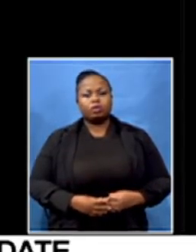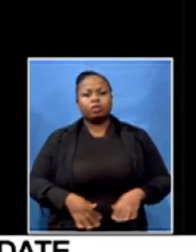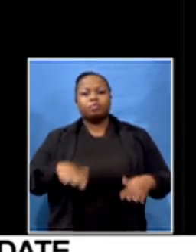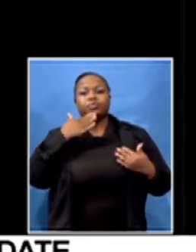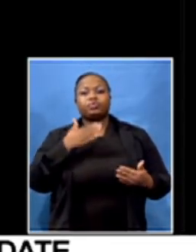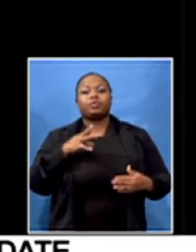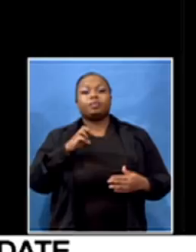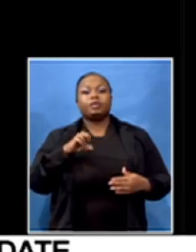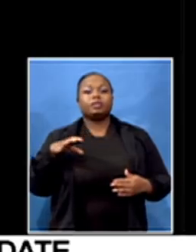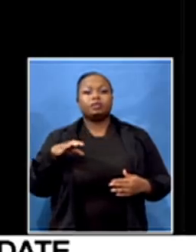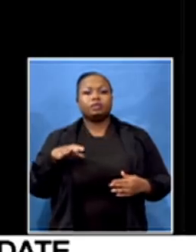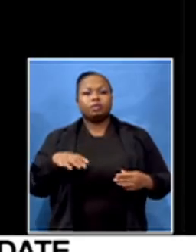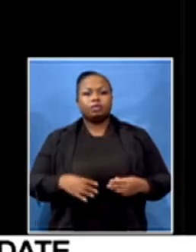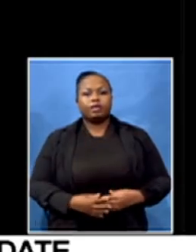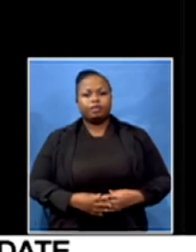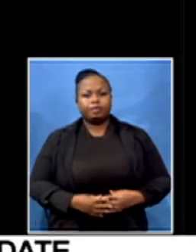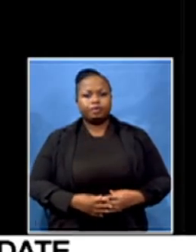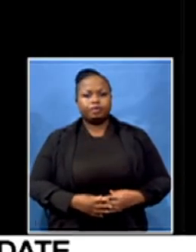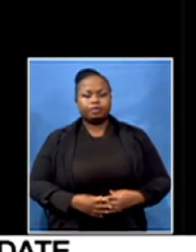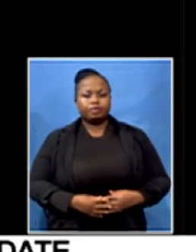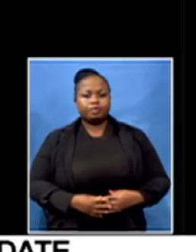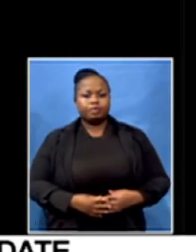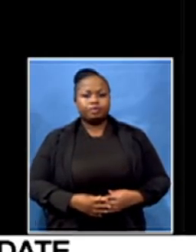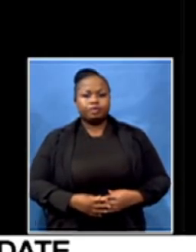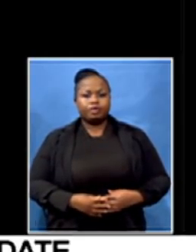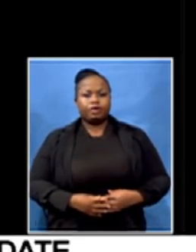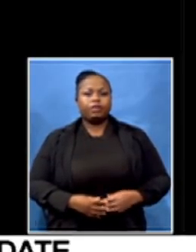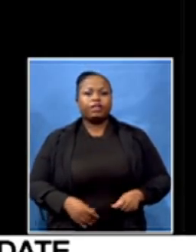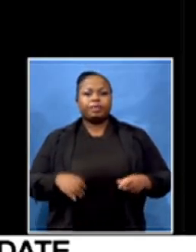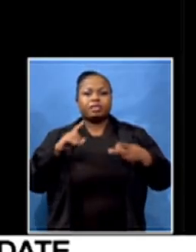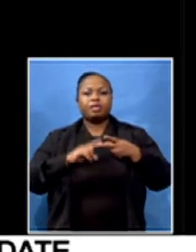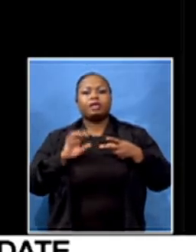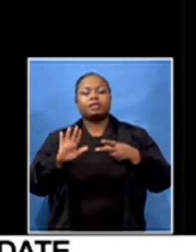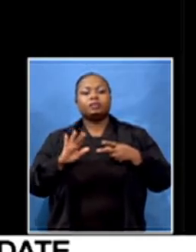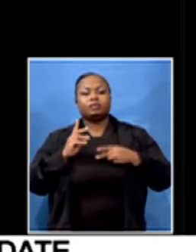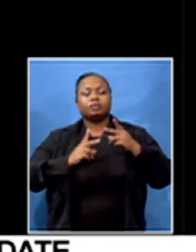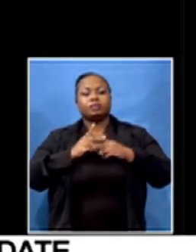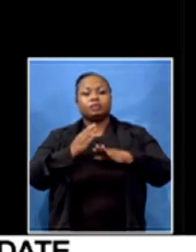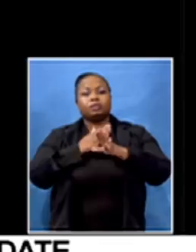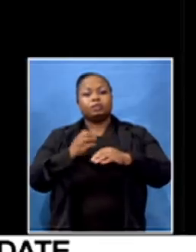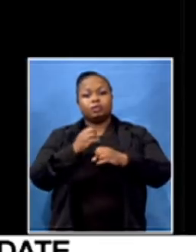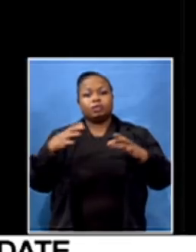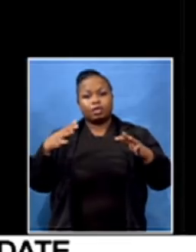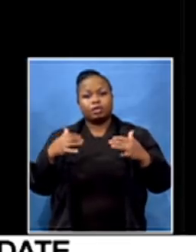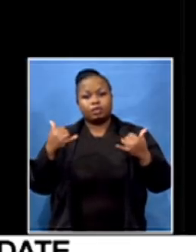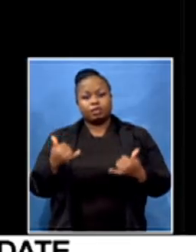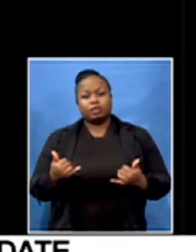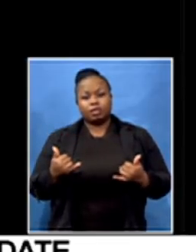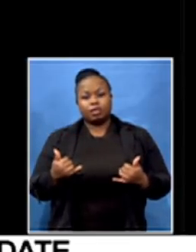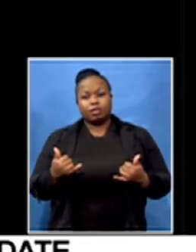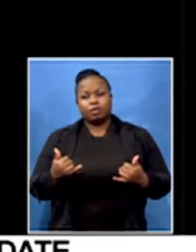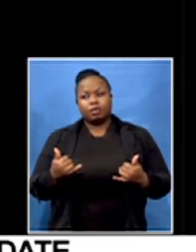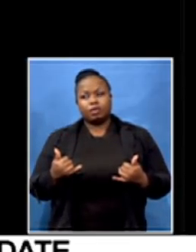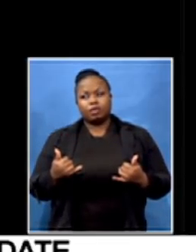ABC Klute. Chair, sorry to bother you. Before he comes on, will you recognize me as